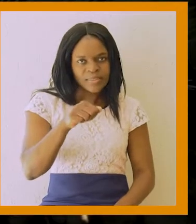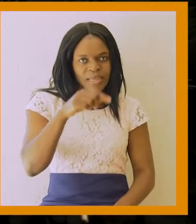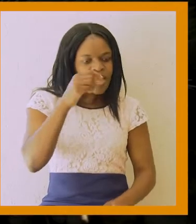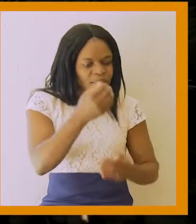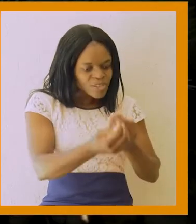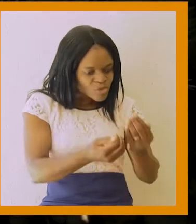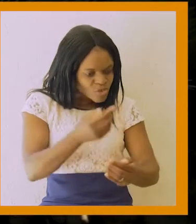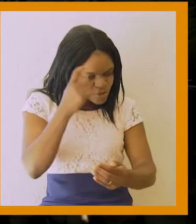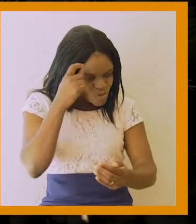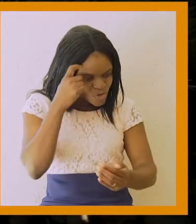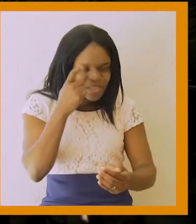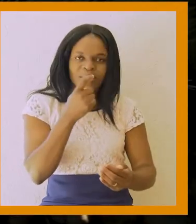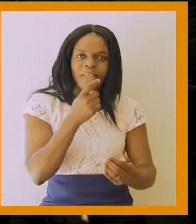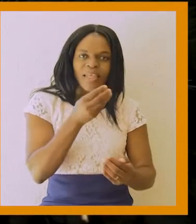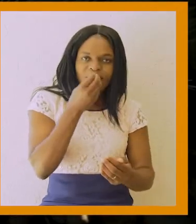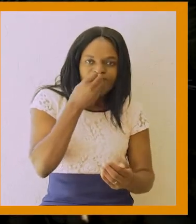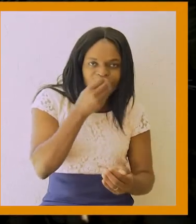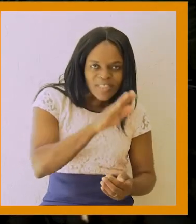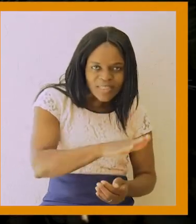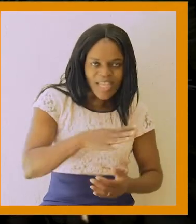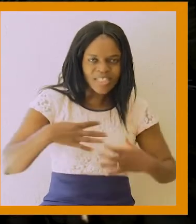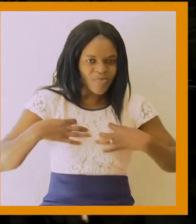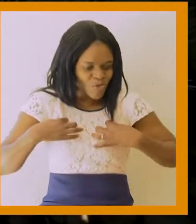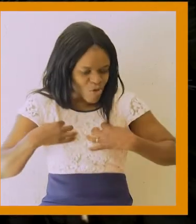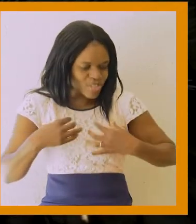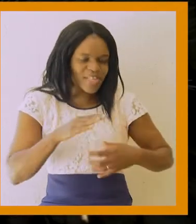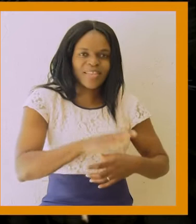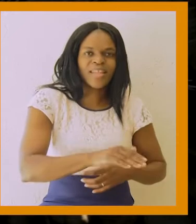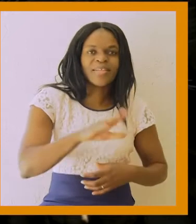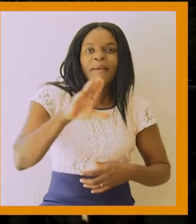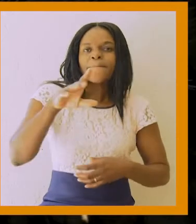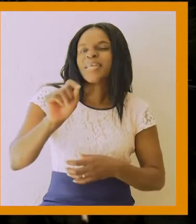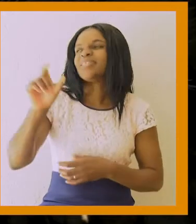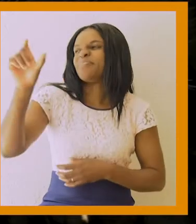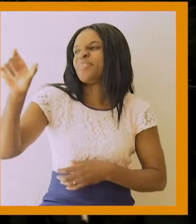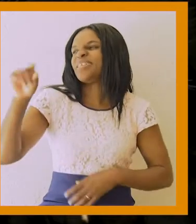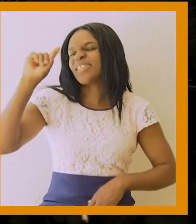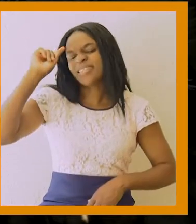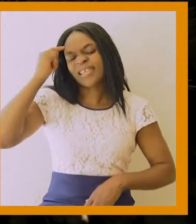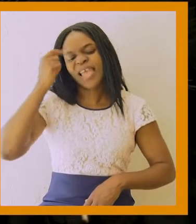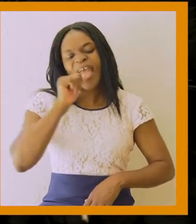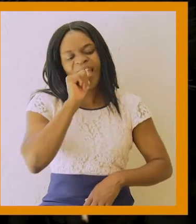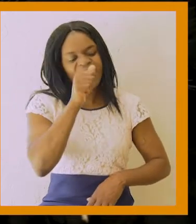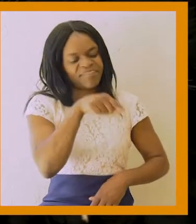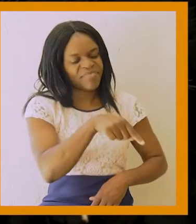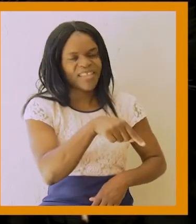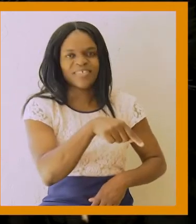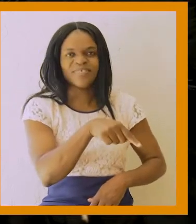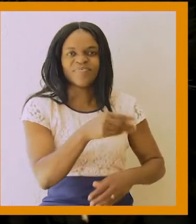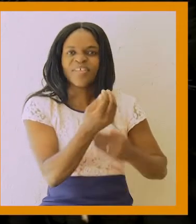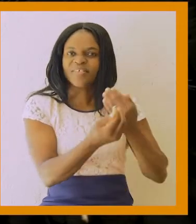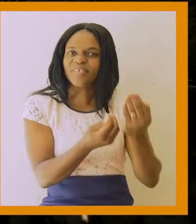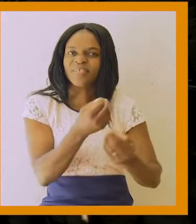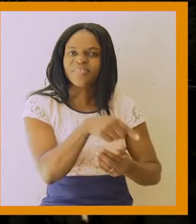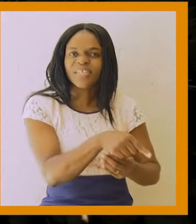the resources are there, mm-hmm, the food is there, the clothing is there, but someone just chooses to deprive them.